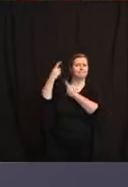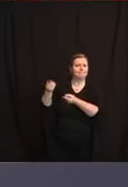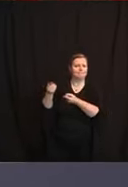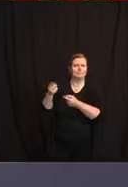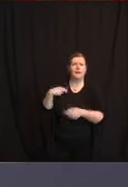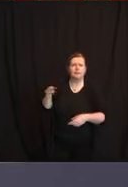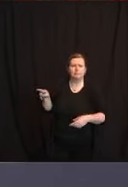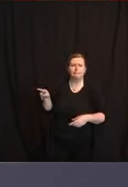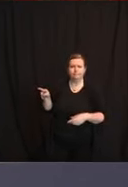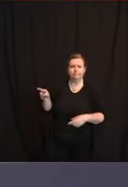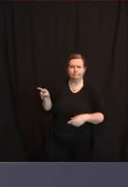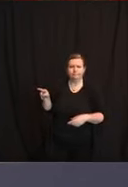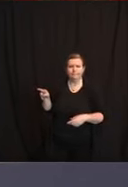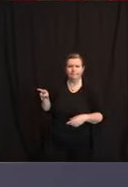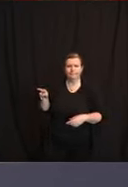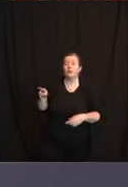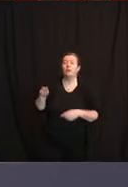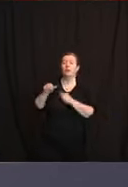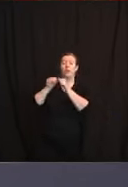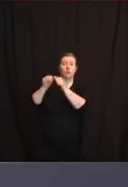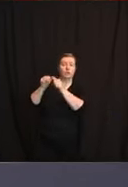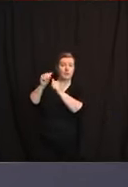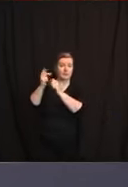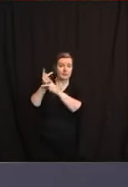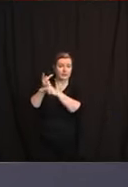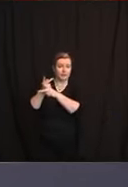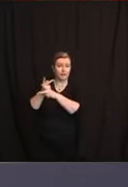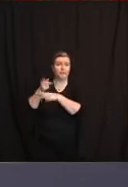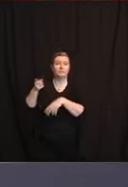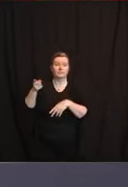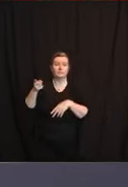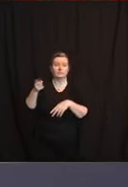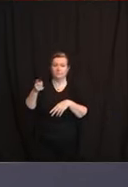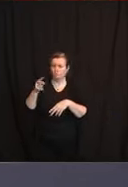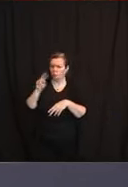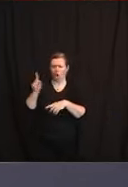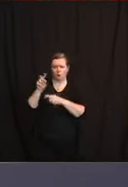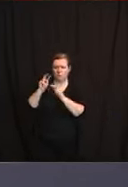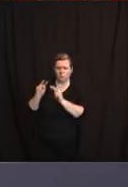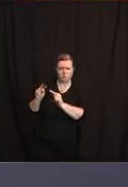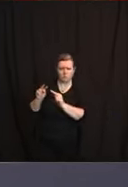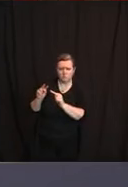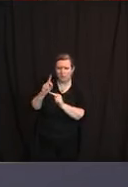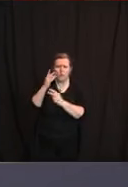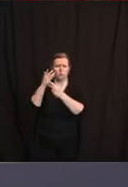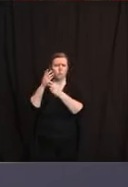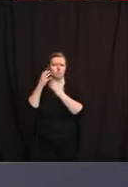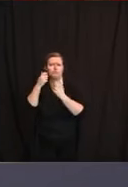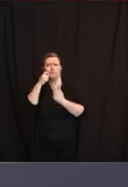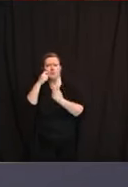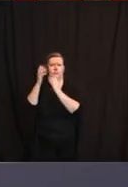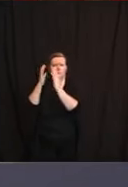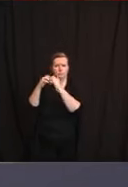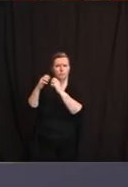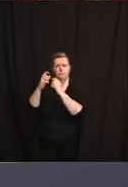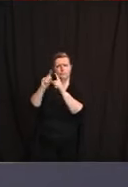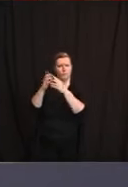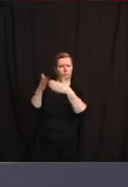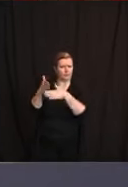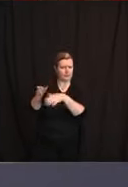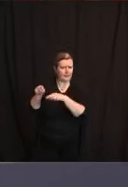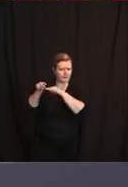big shout out, who's in Atlantic City, by the way, today, is something we continue to look very carefully at. And I meant every word and then some. So